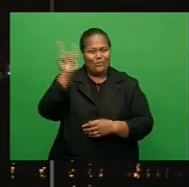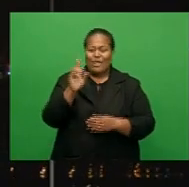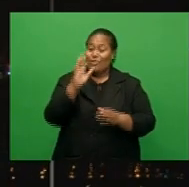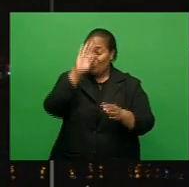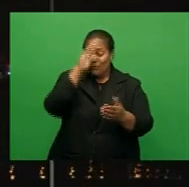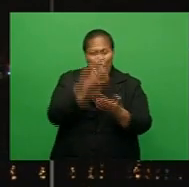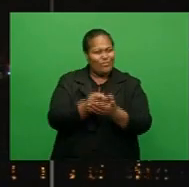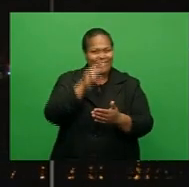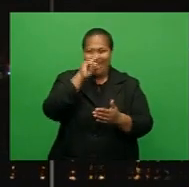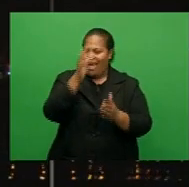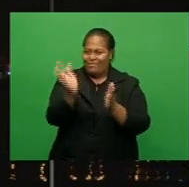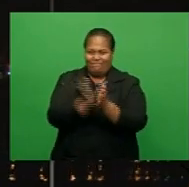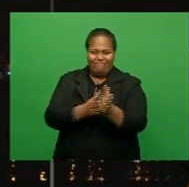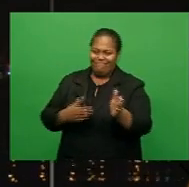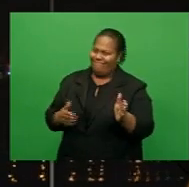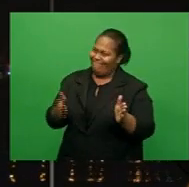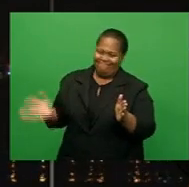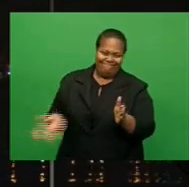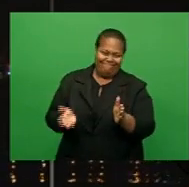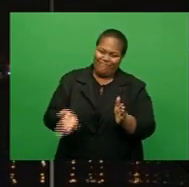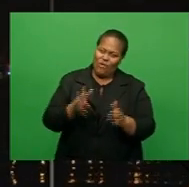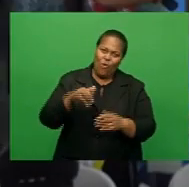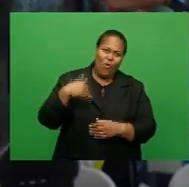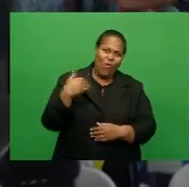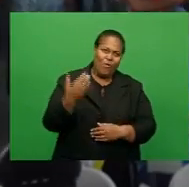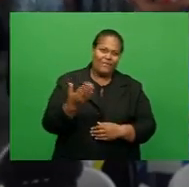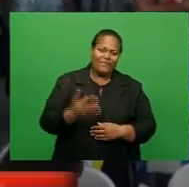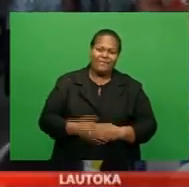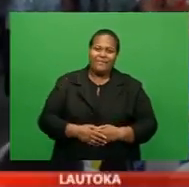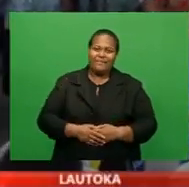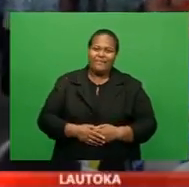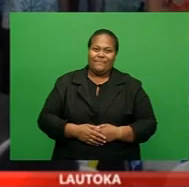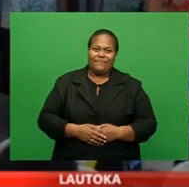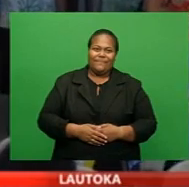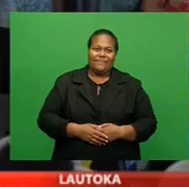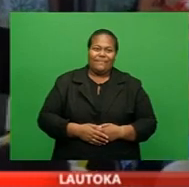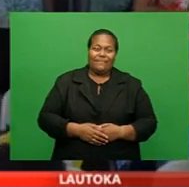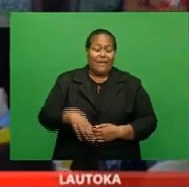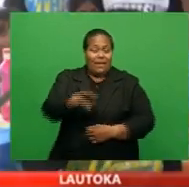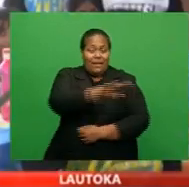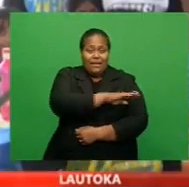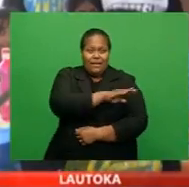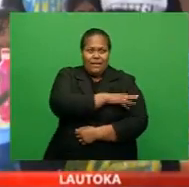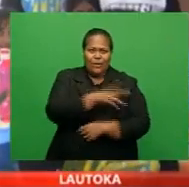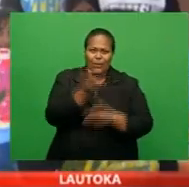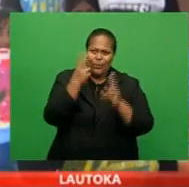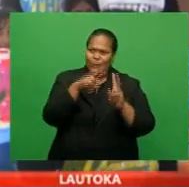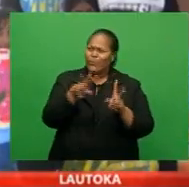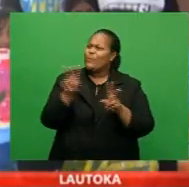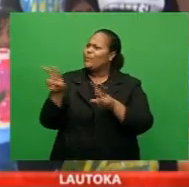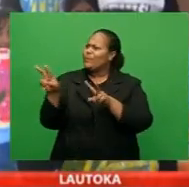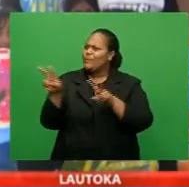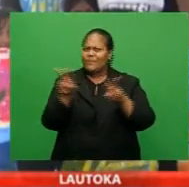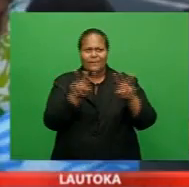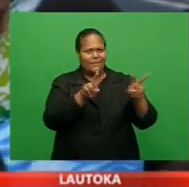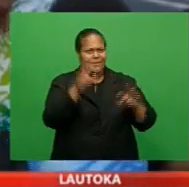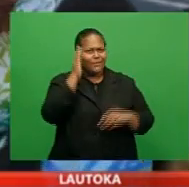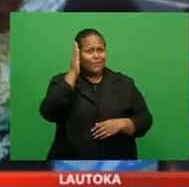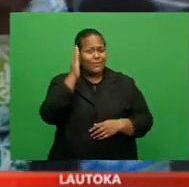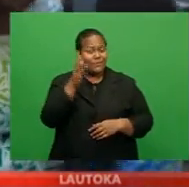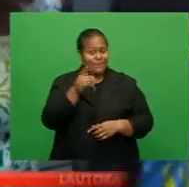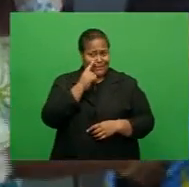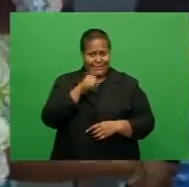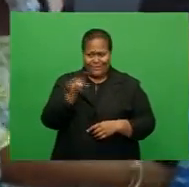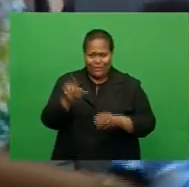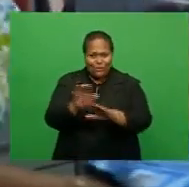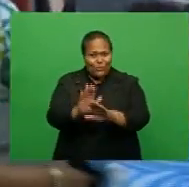behind. Details with Philippe Naikaso. Prime Minister says that when he looks around the school, he sees children and